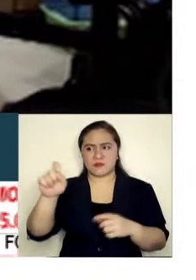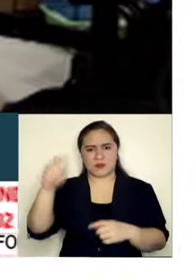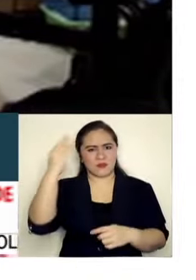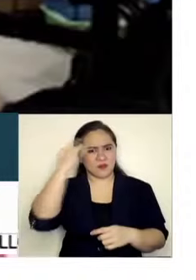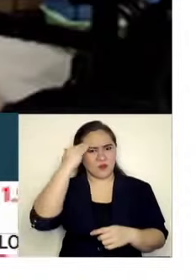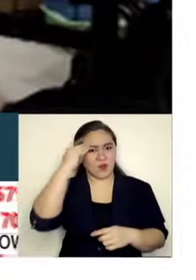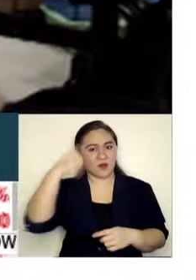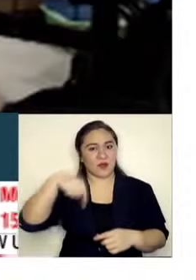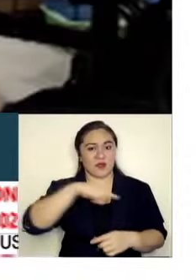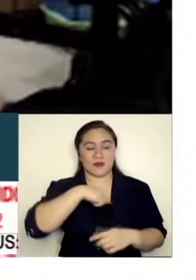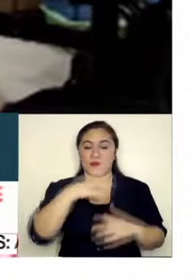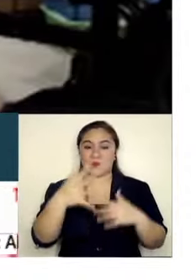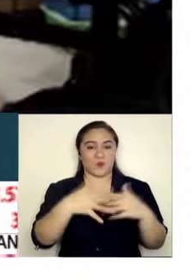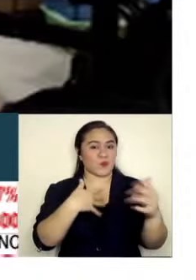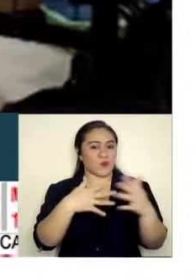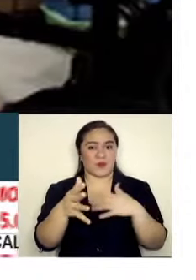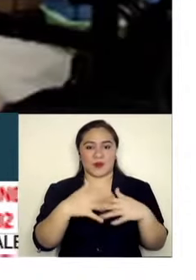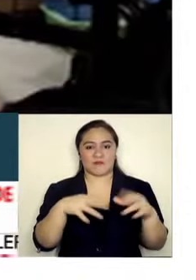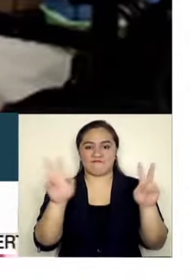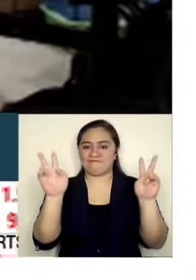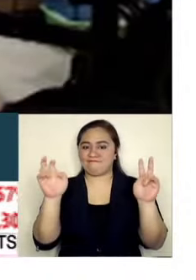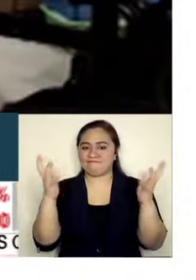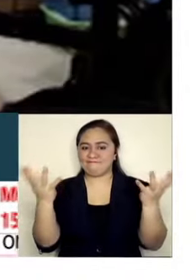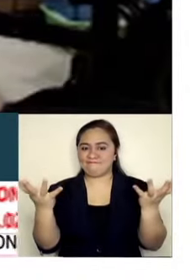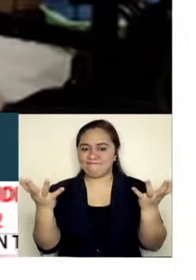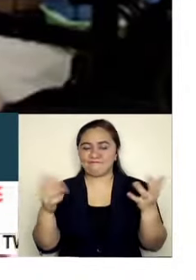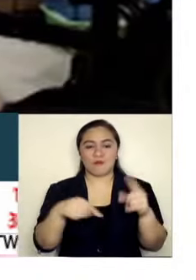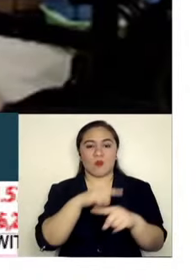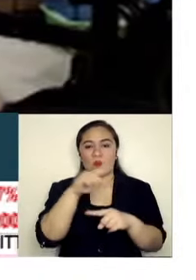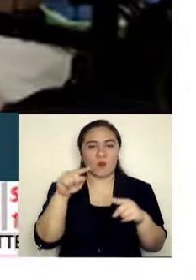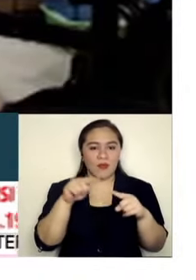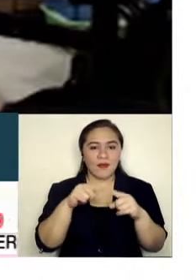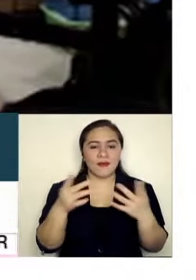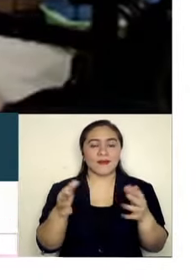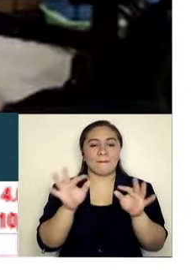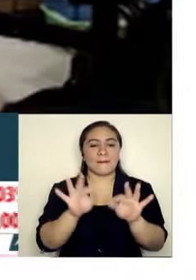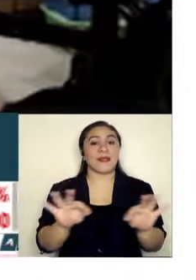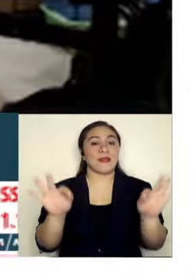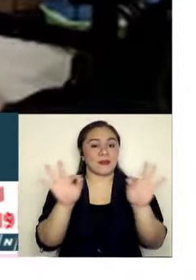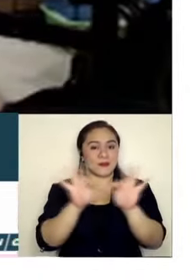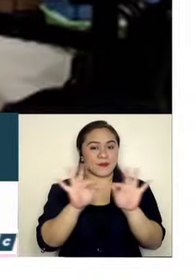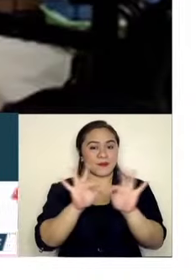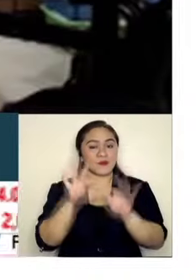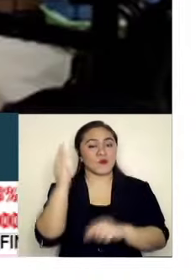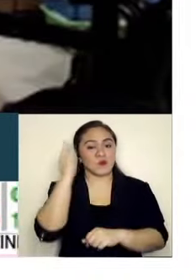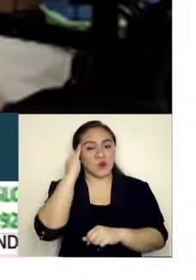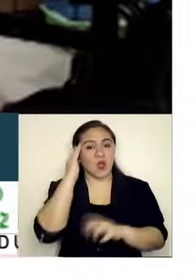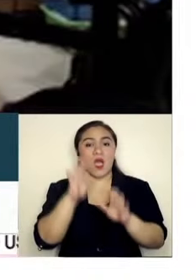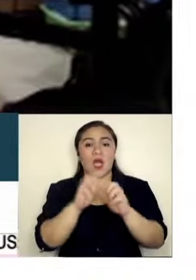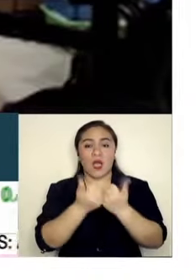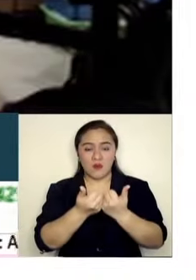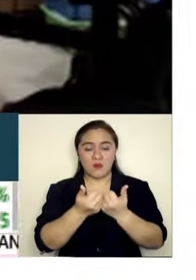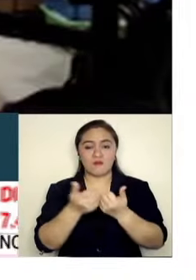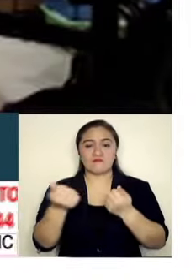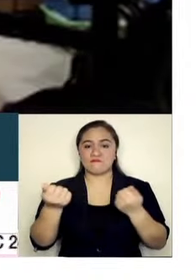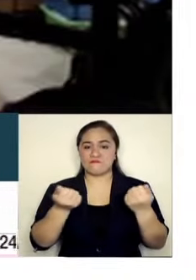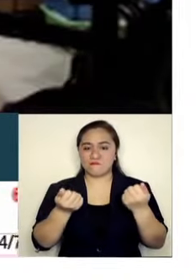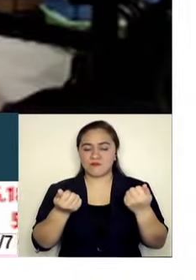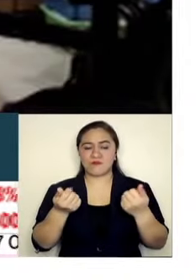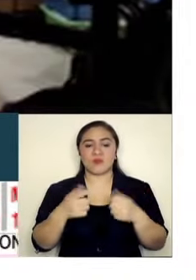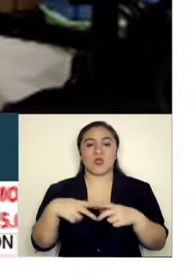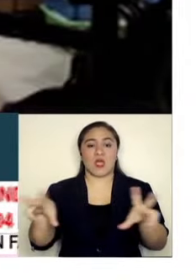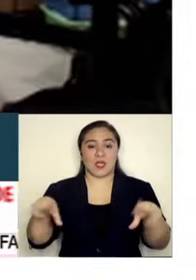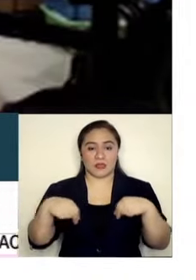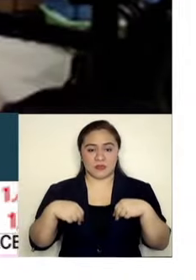no matter what timing. So it's really how you have it. And in the first place, everybody should have